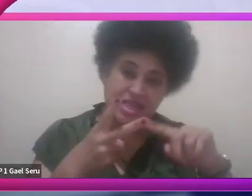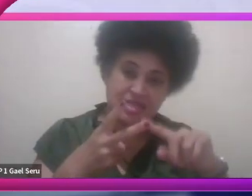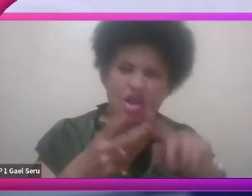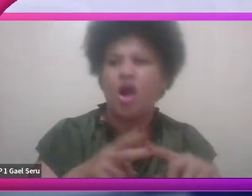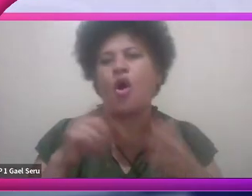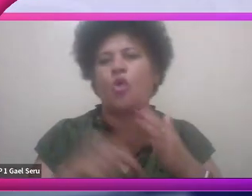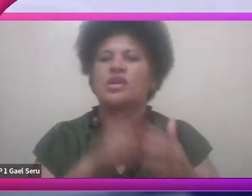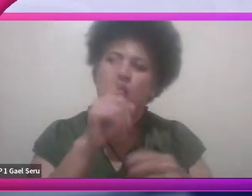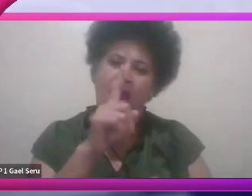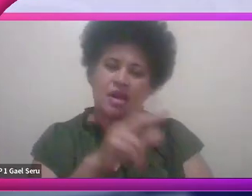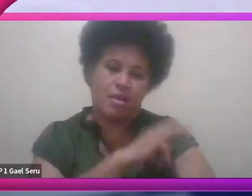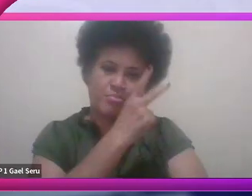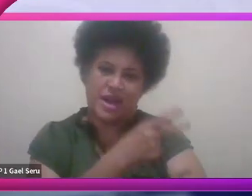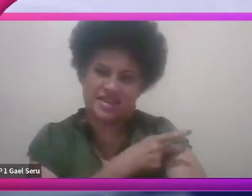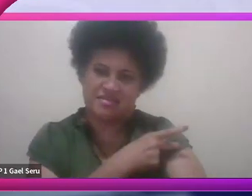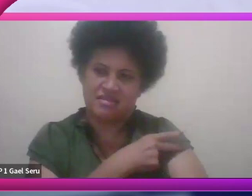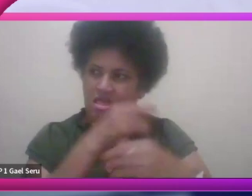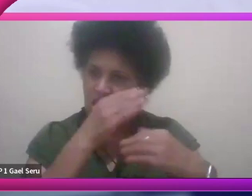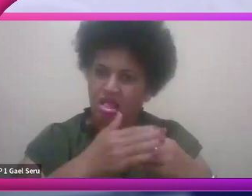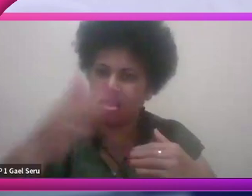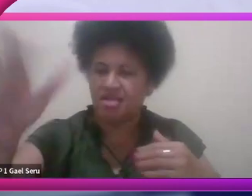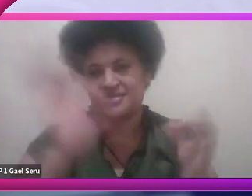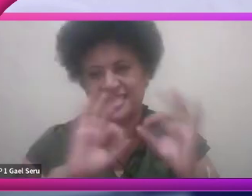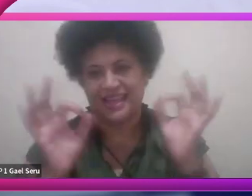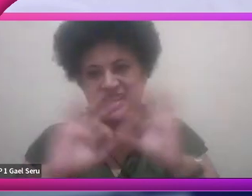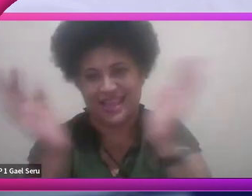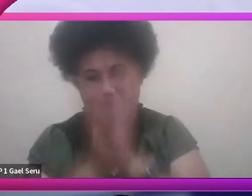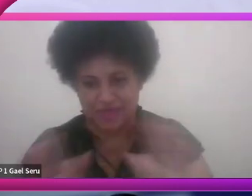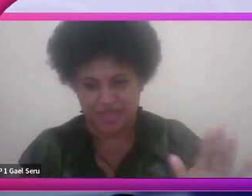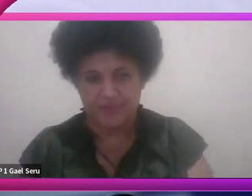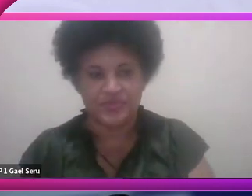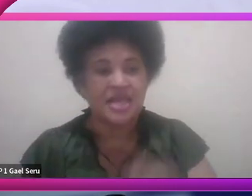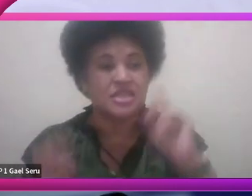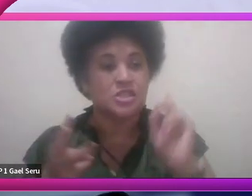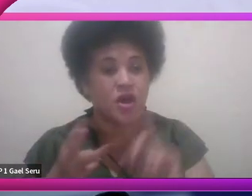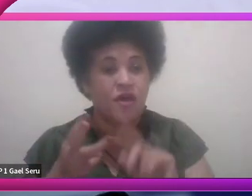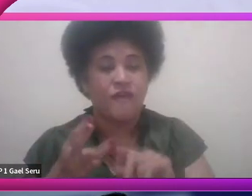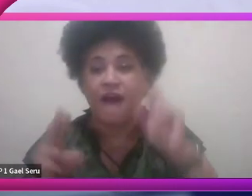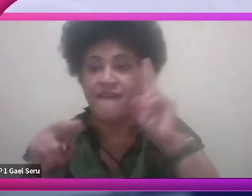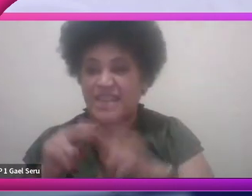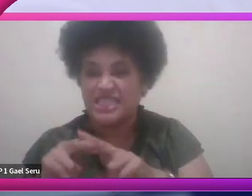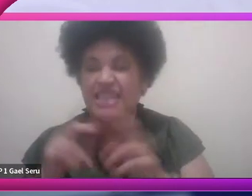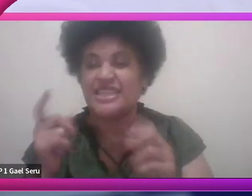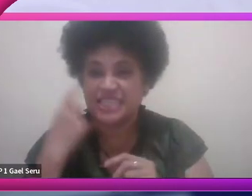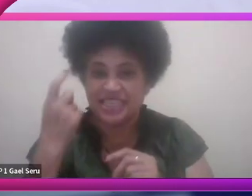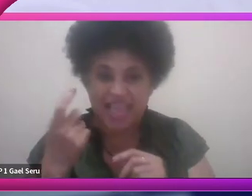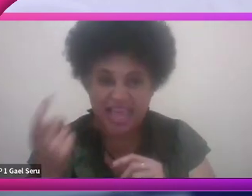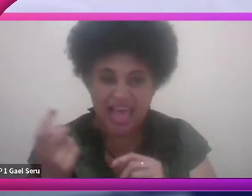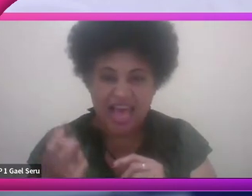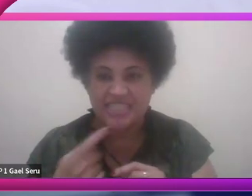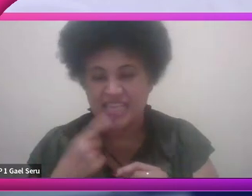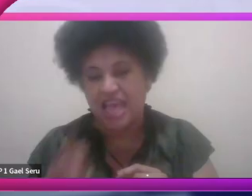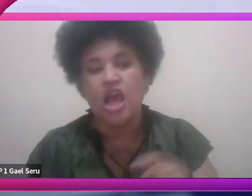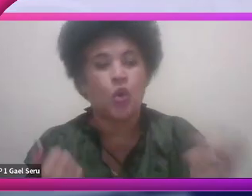some reason. For fertility care, if we talk about fertility care, that means we discuss on preventions,